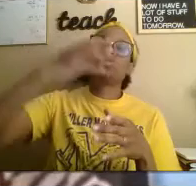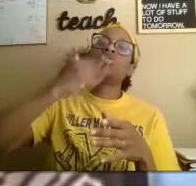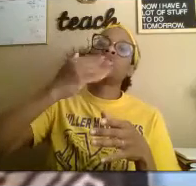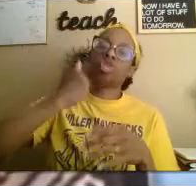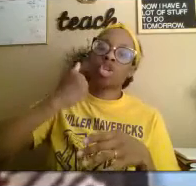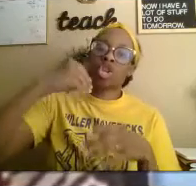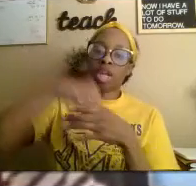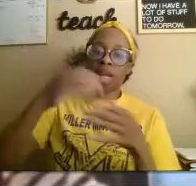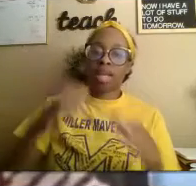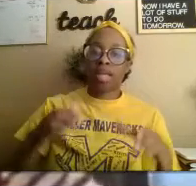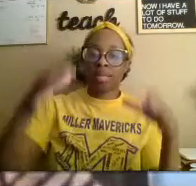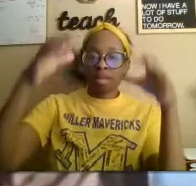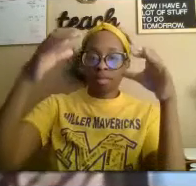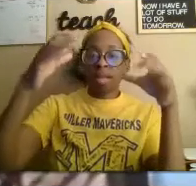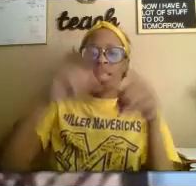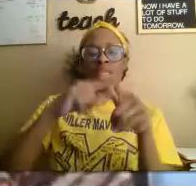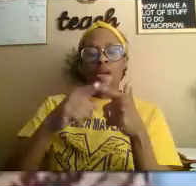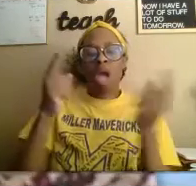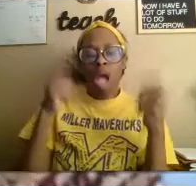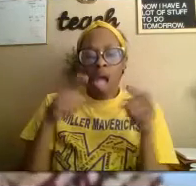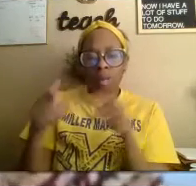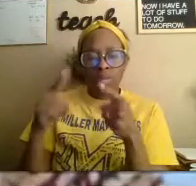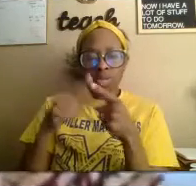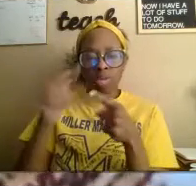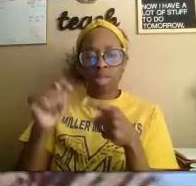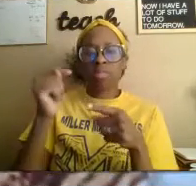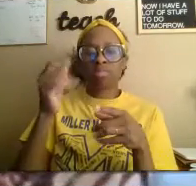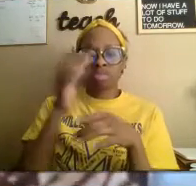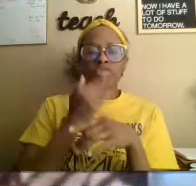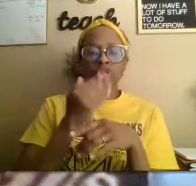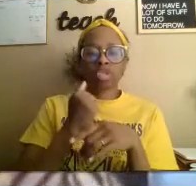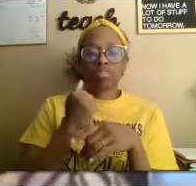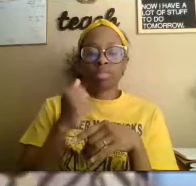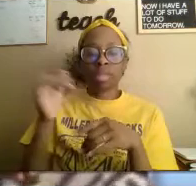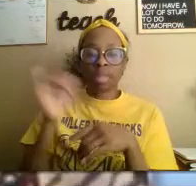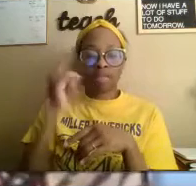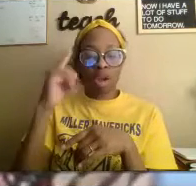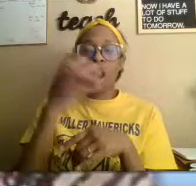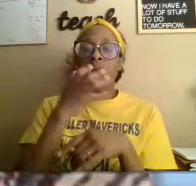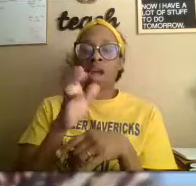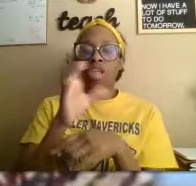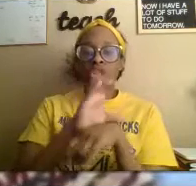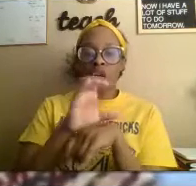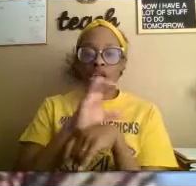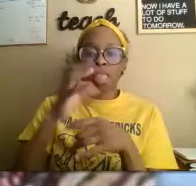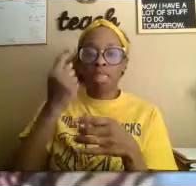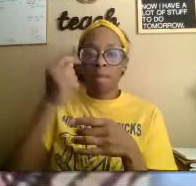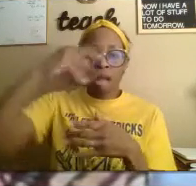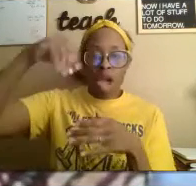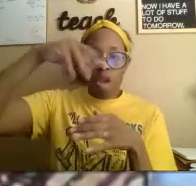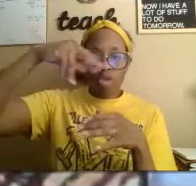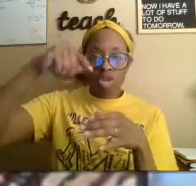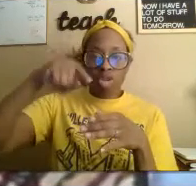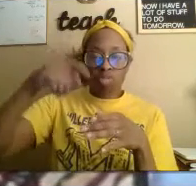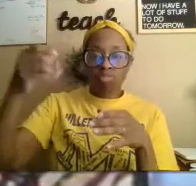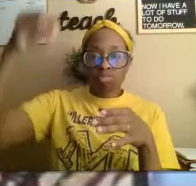favorite example of this is hot chocolate. When you put that hot chocolate powder into your milk or into your water, whichever one you use, if you try